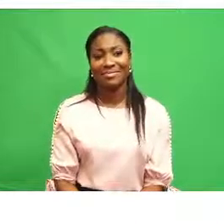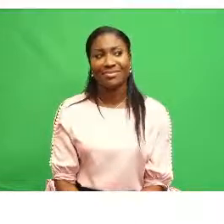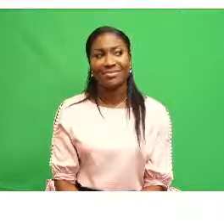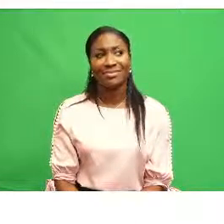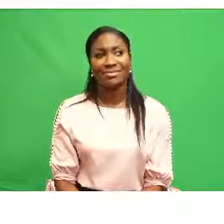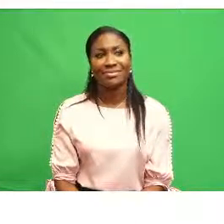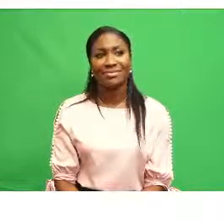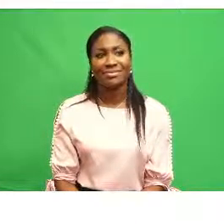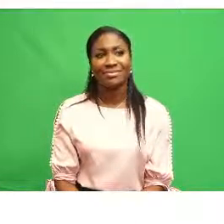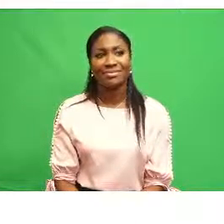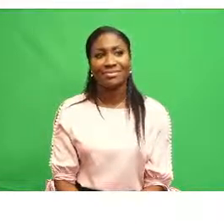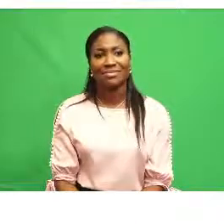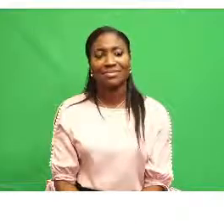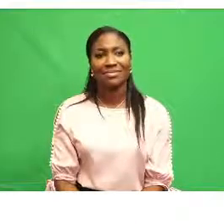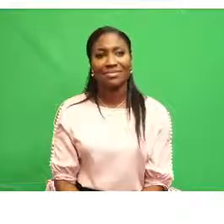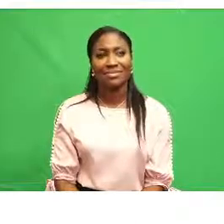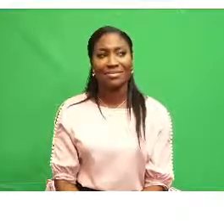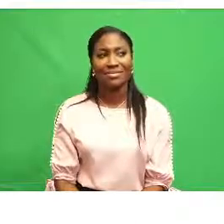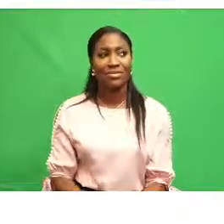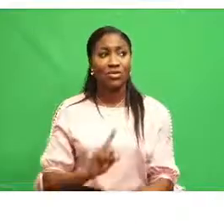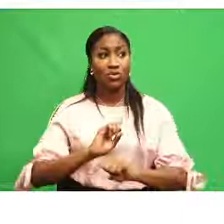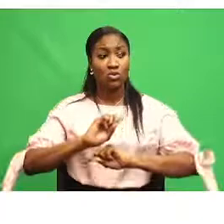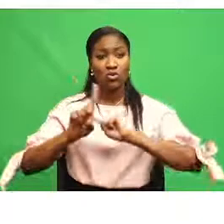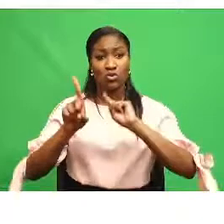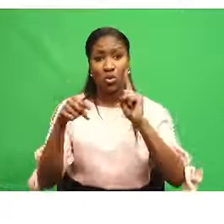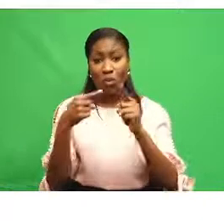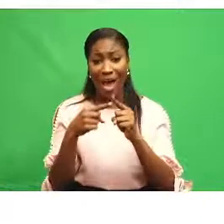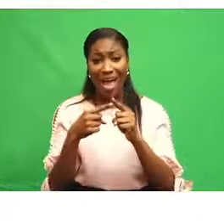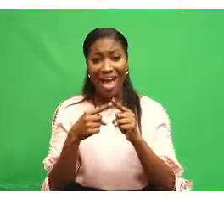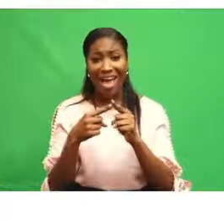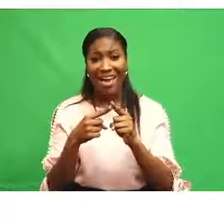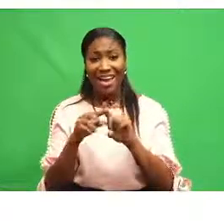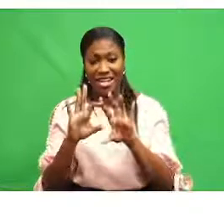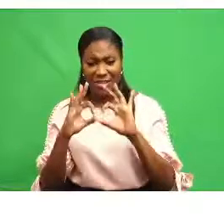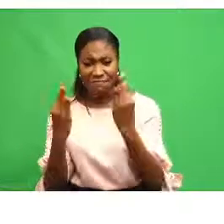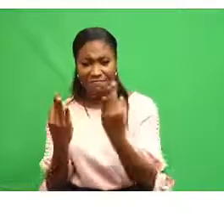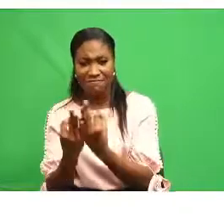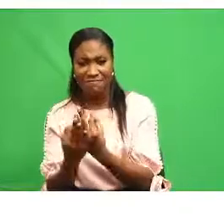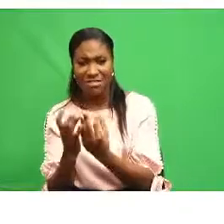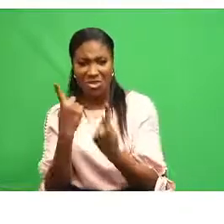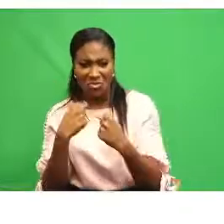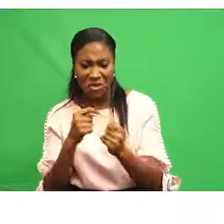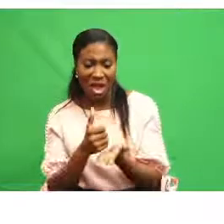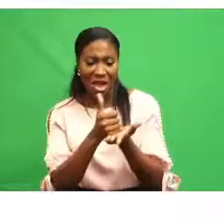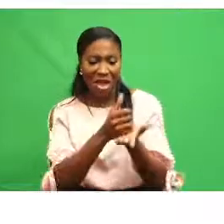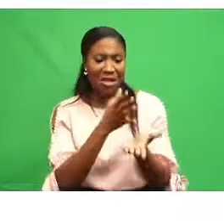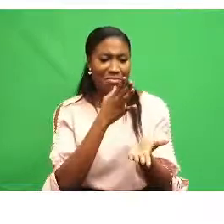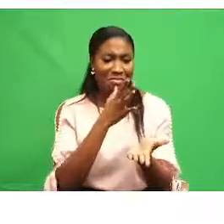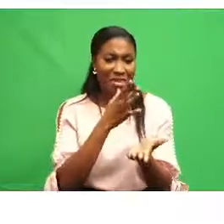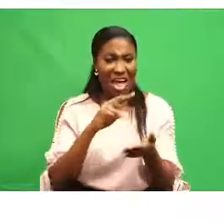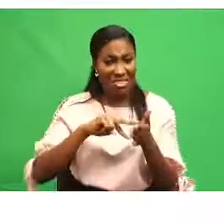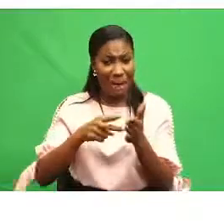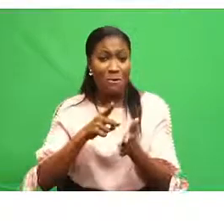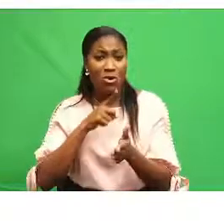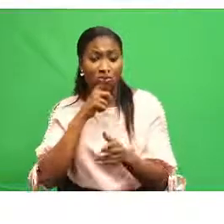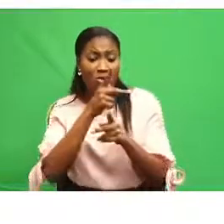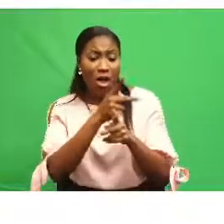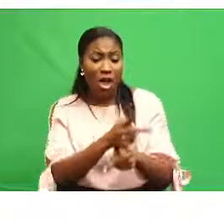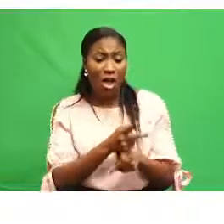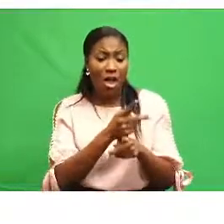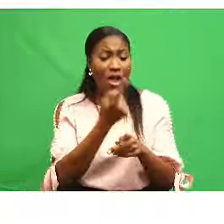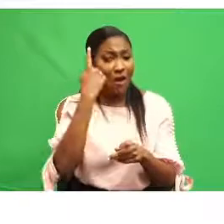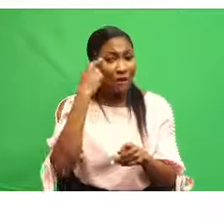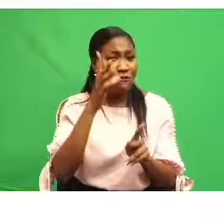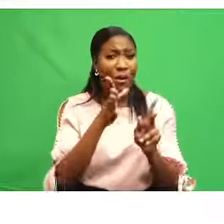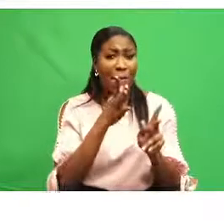Is the involvement of the relatives, loved ones, seemingly seeking the best interests of the applicant or client? This